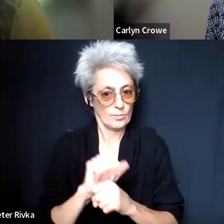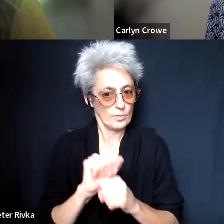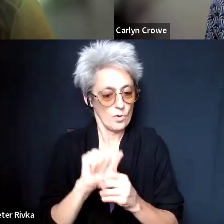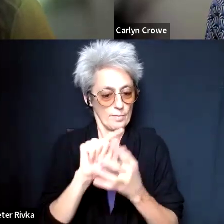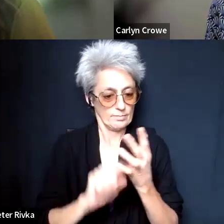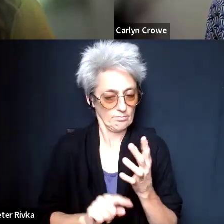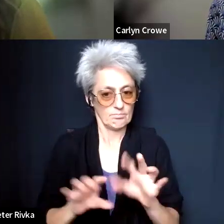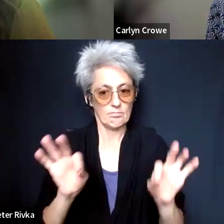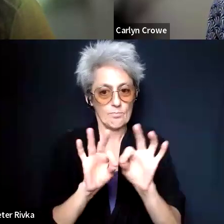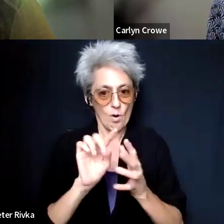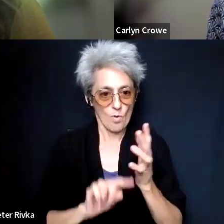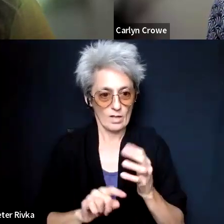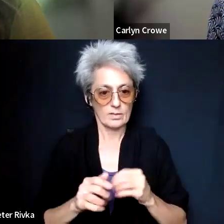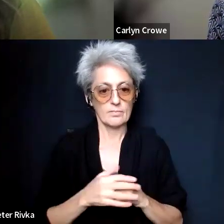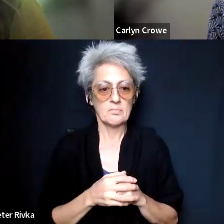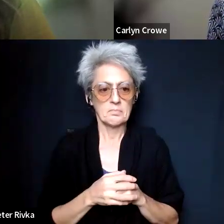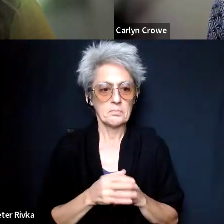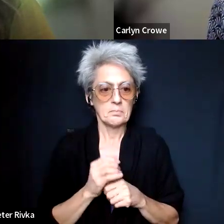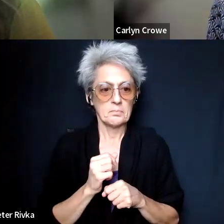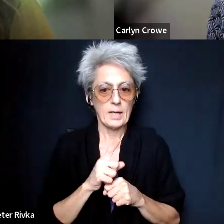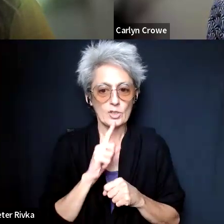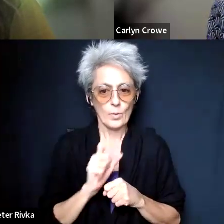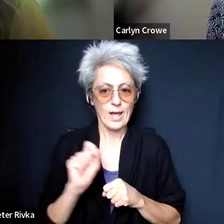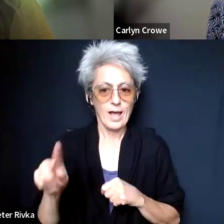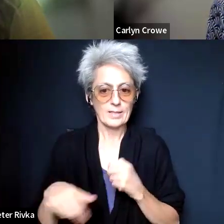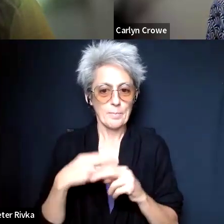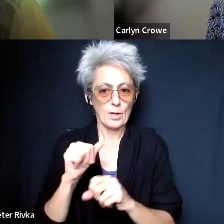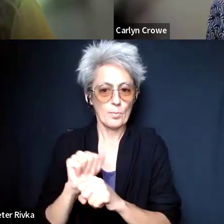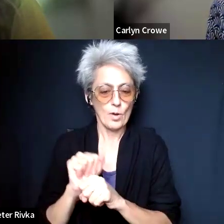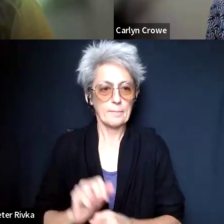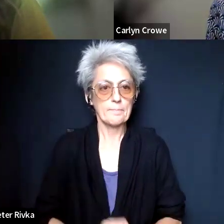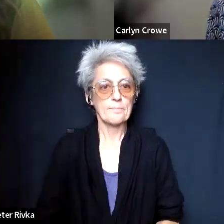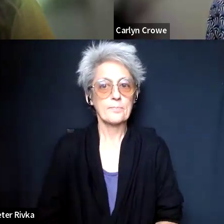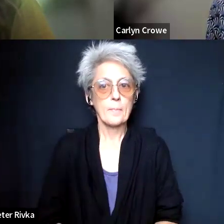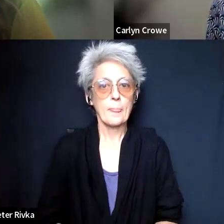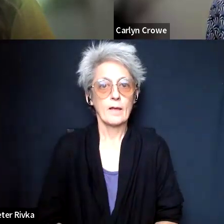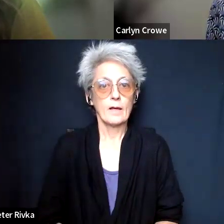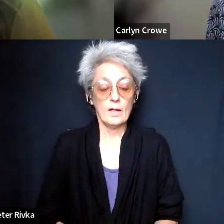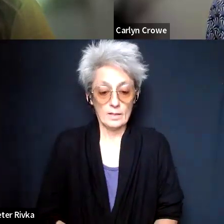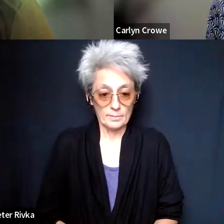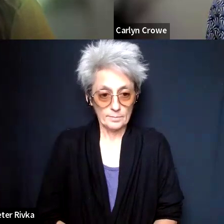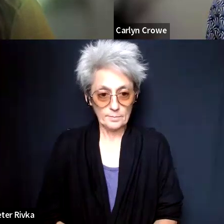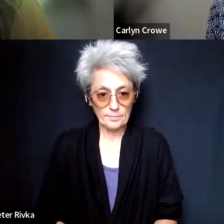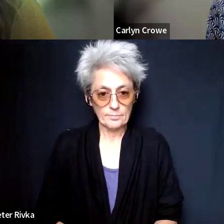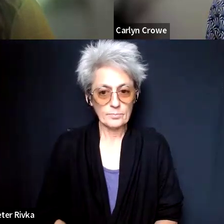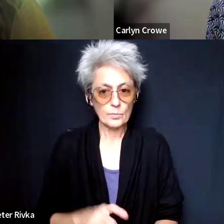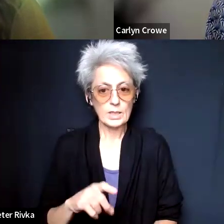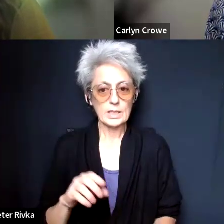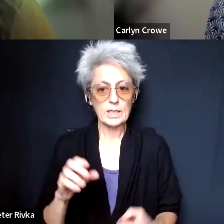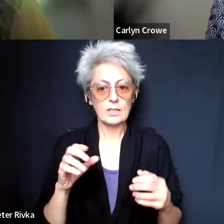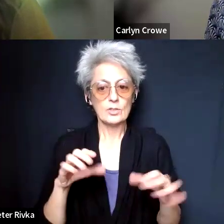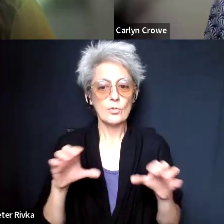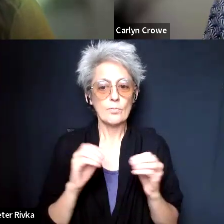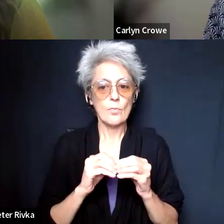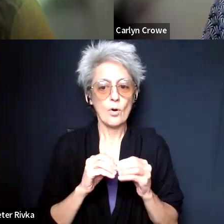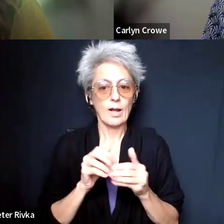we really wanted to make sure employment was a question we asked about. And so we did do a little bit bigger lead up to this question so that we